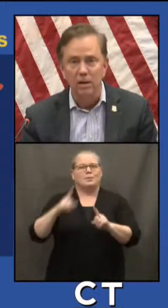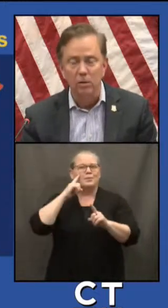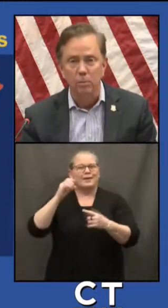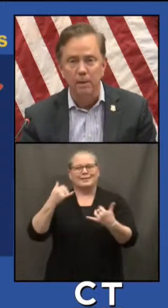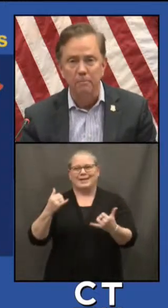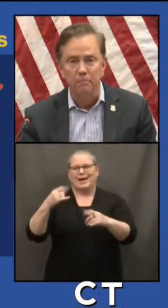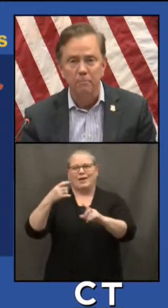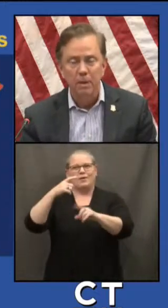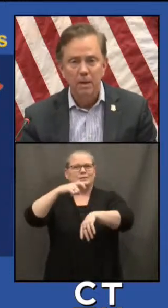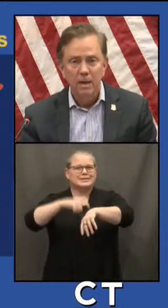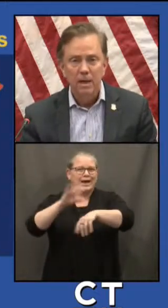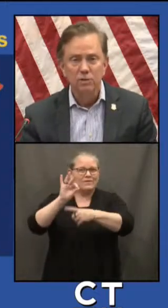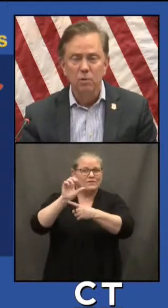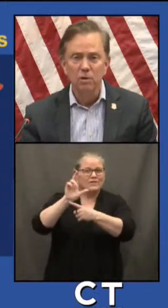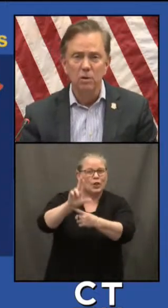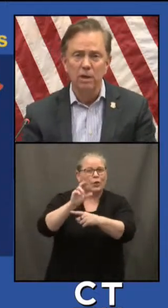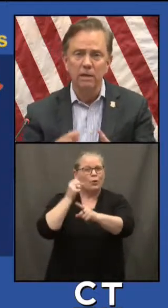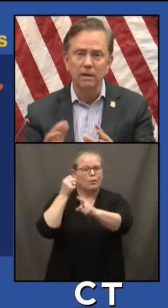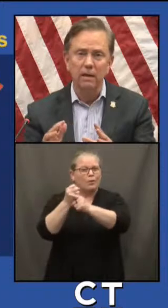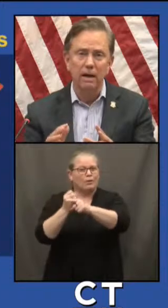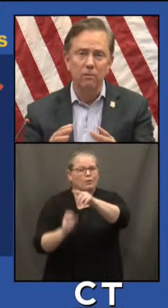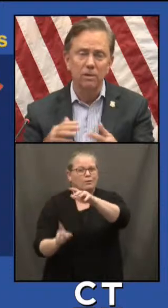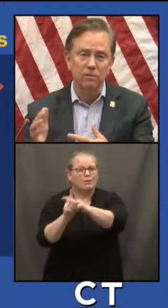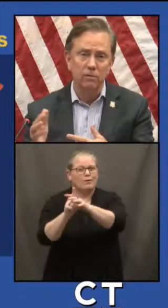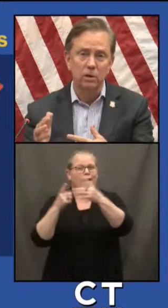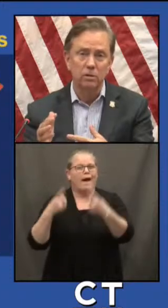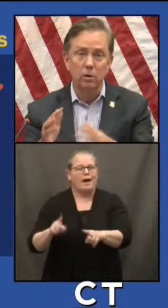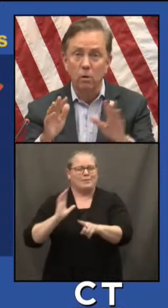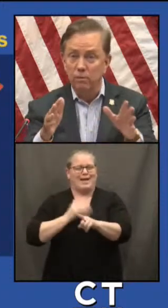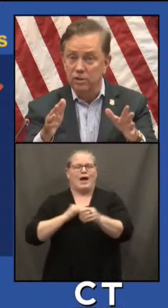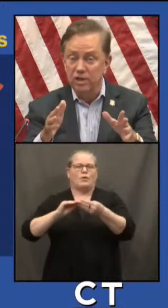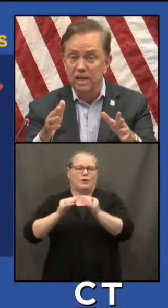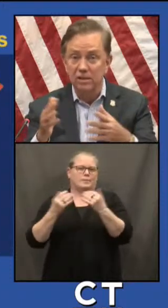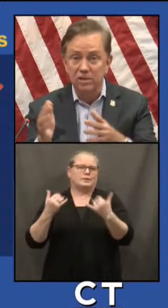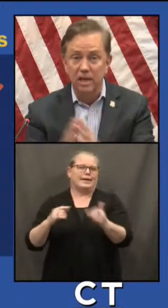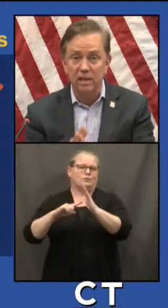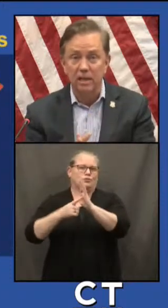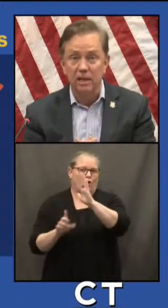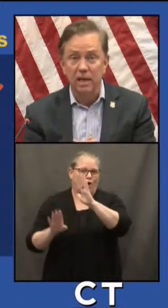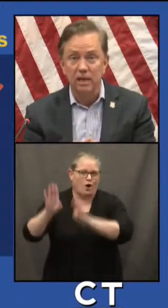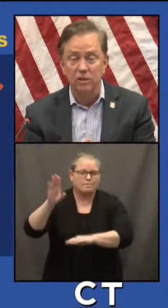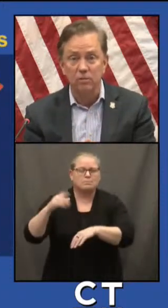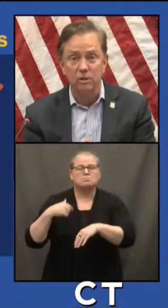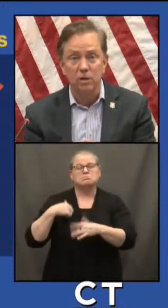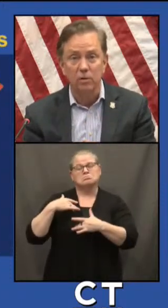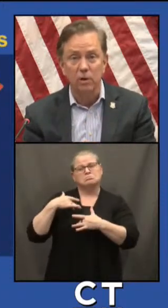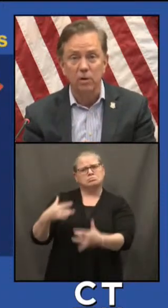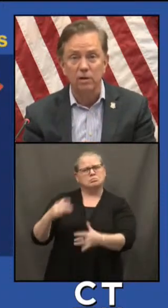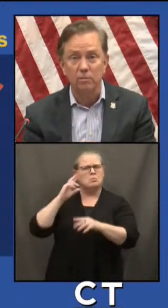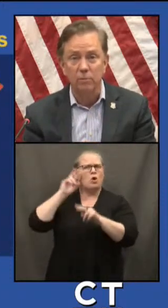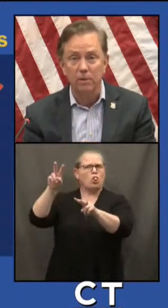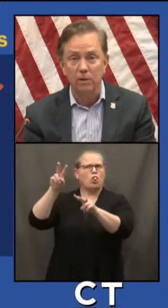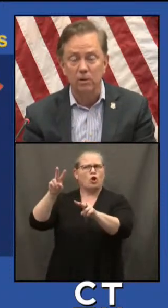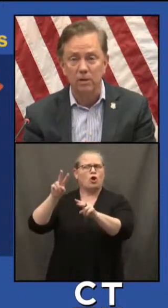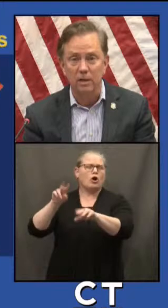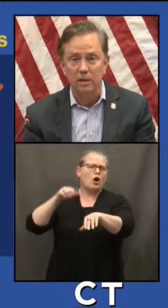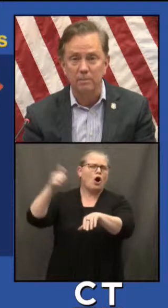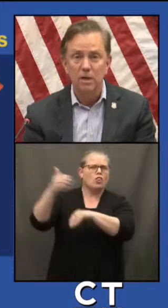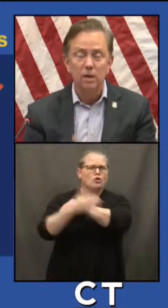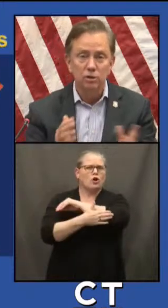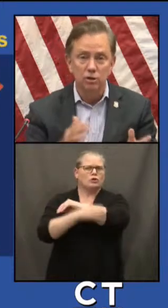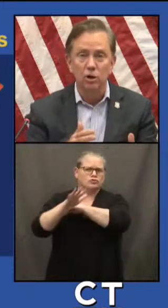around a little bit. It's worth noting, I always have looked overseas to get a little indication of what's going on. You've probably heard